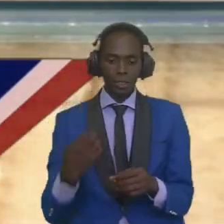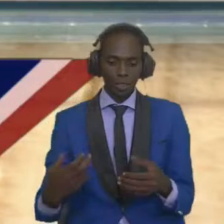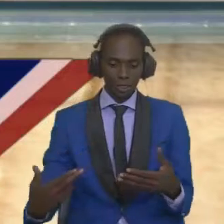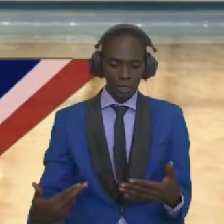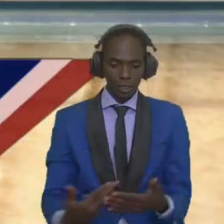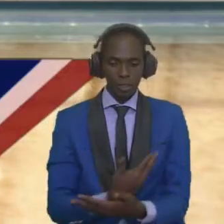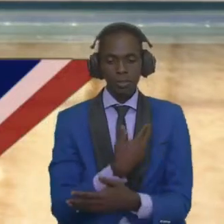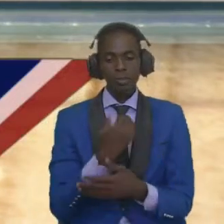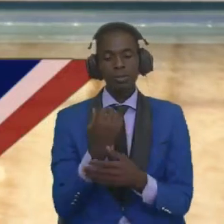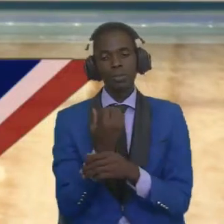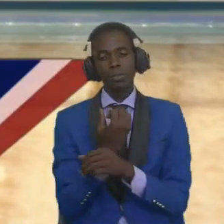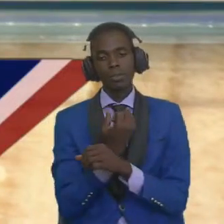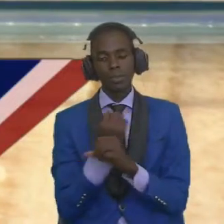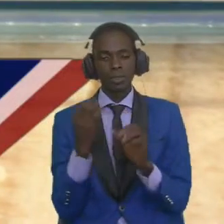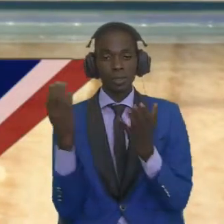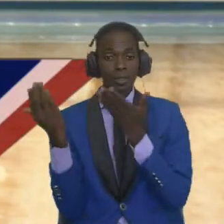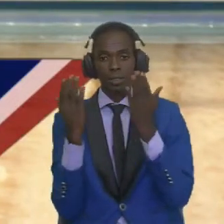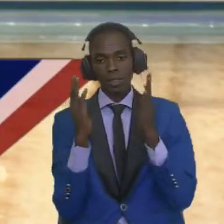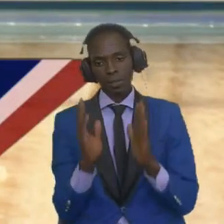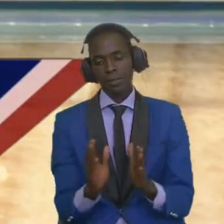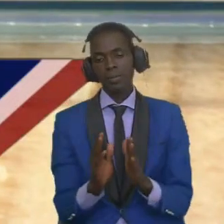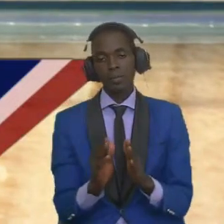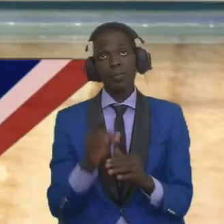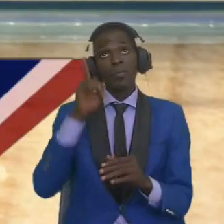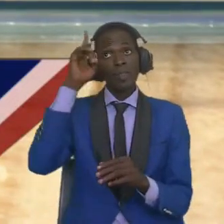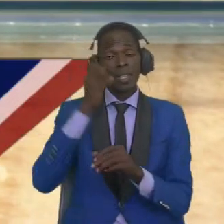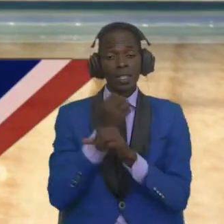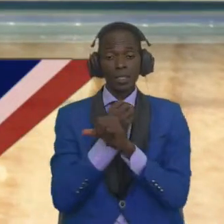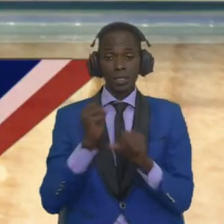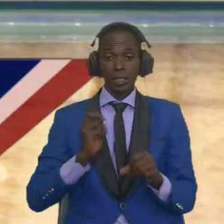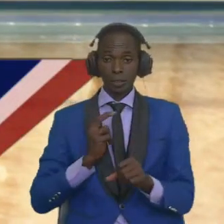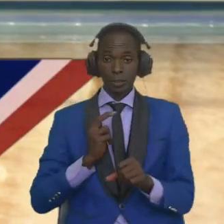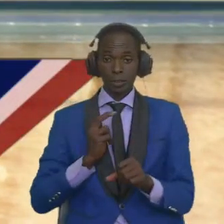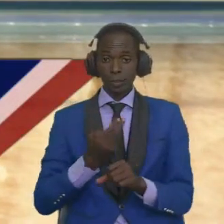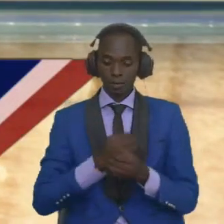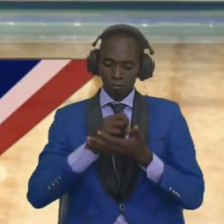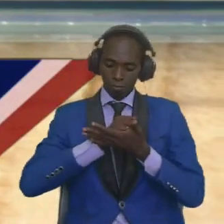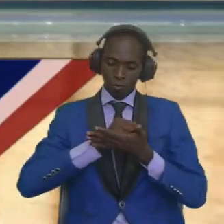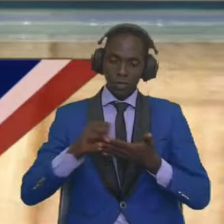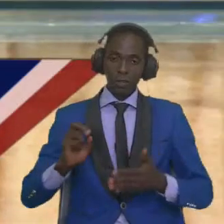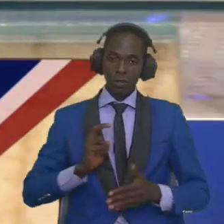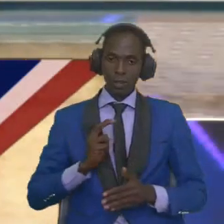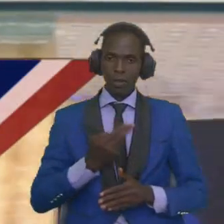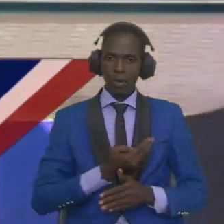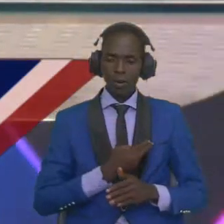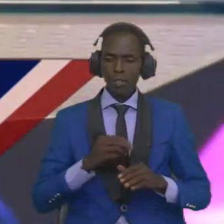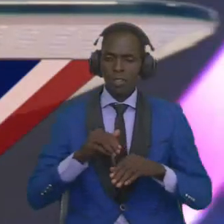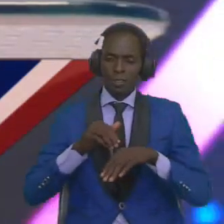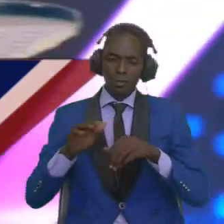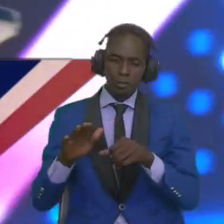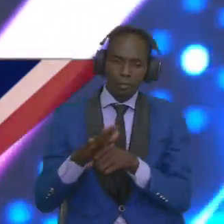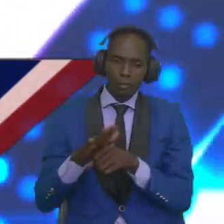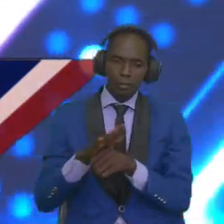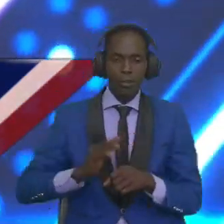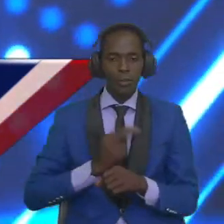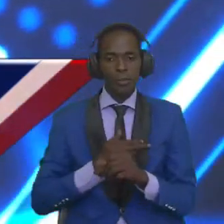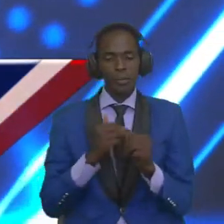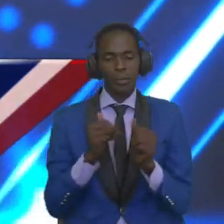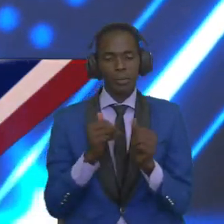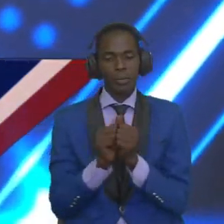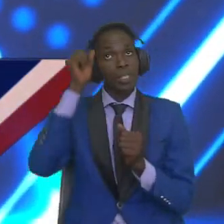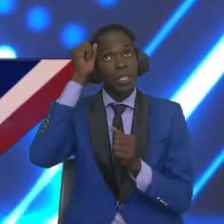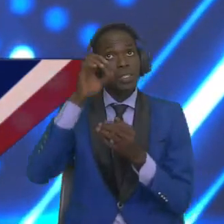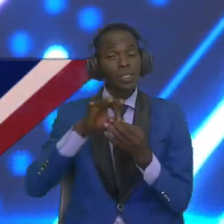saves us, he sanctifies us, he fills us with the Spirit, he sends us forth for